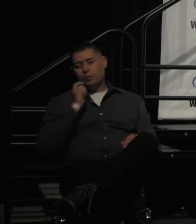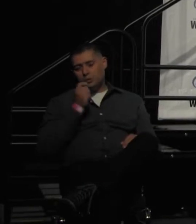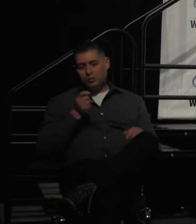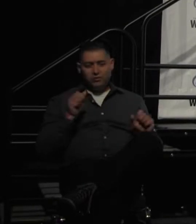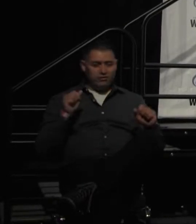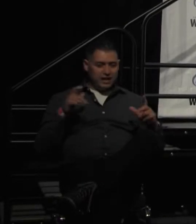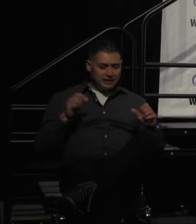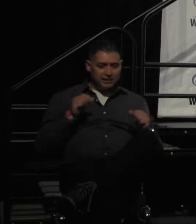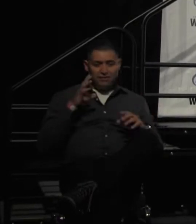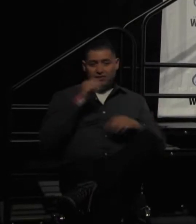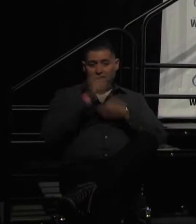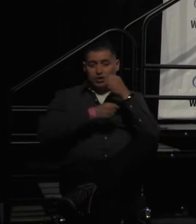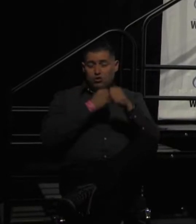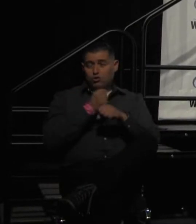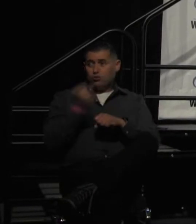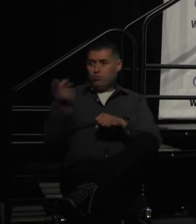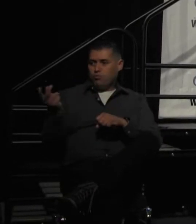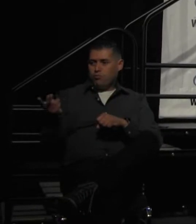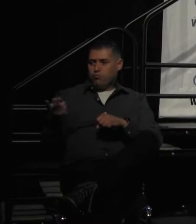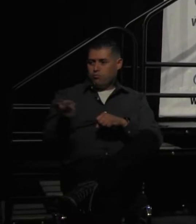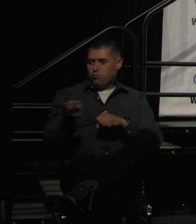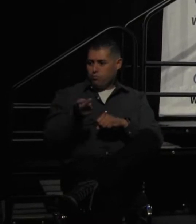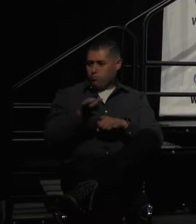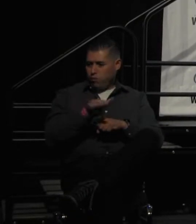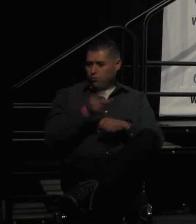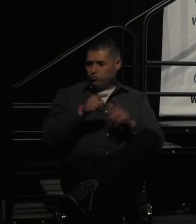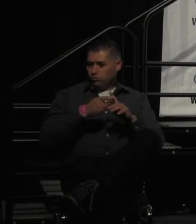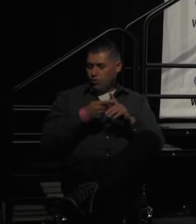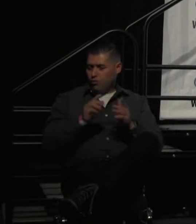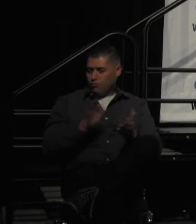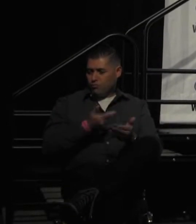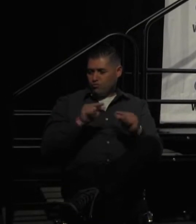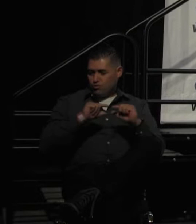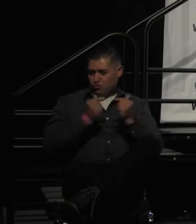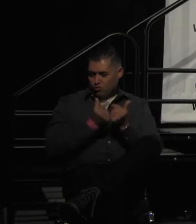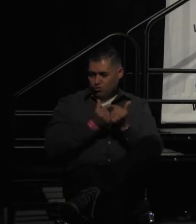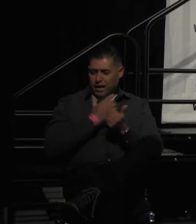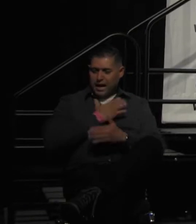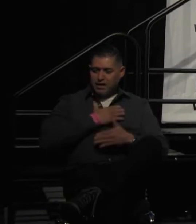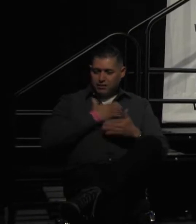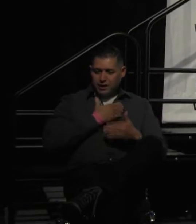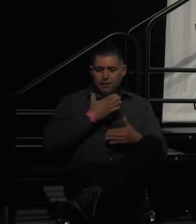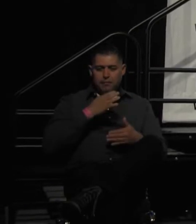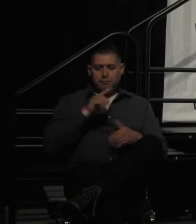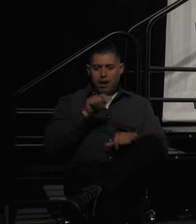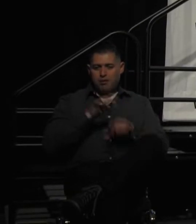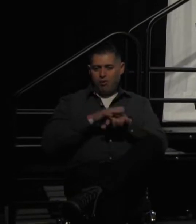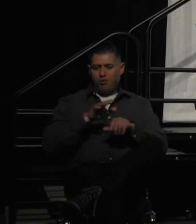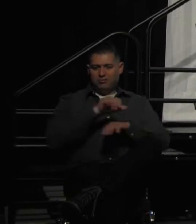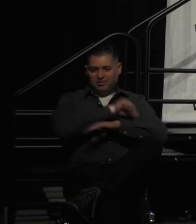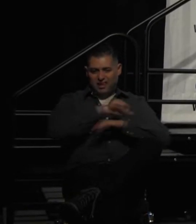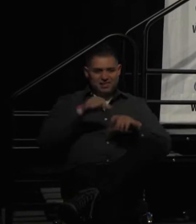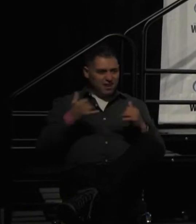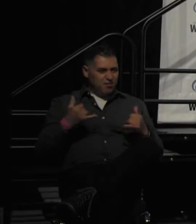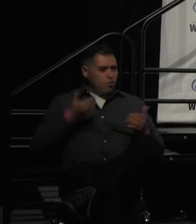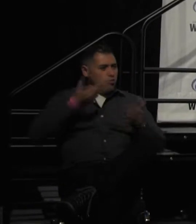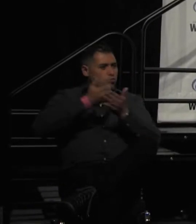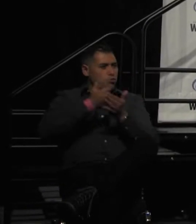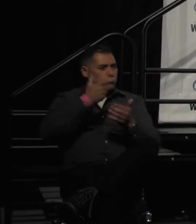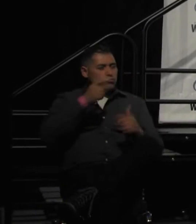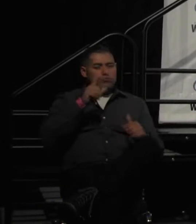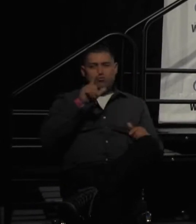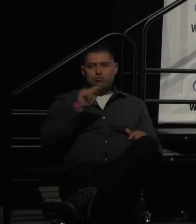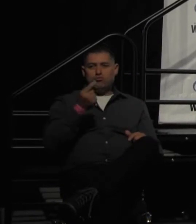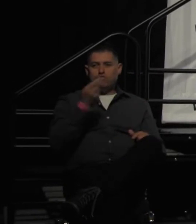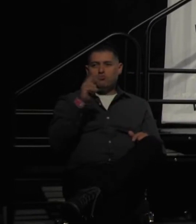these 50 years is you guys started off as a music group, and it was like you're in between banter on stage, and you're kind of close by at the